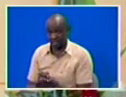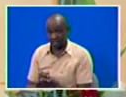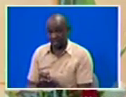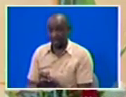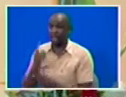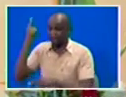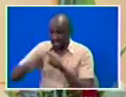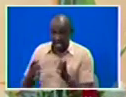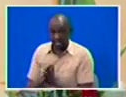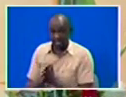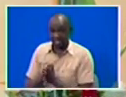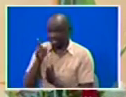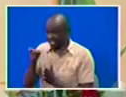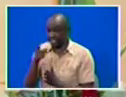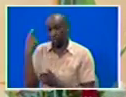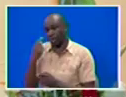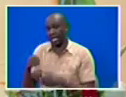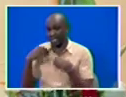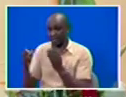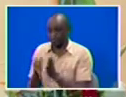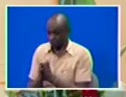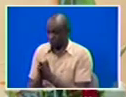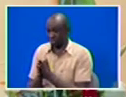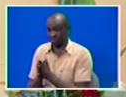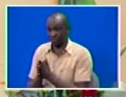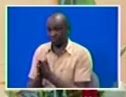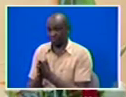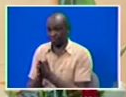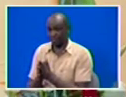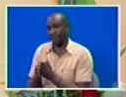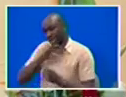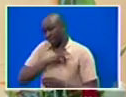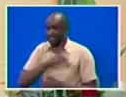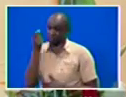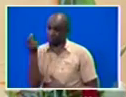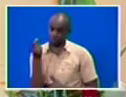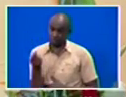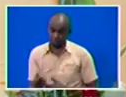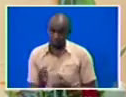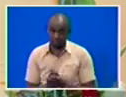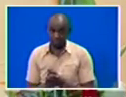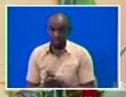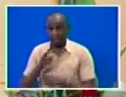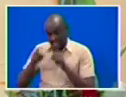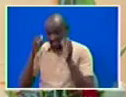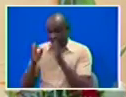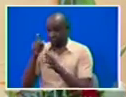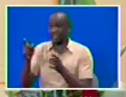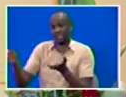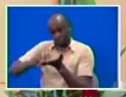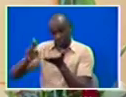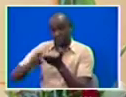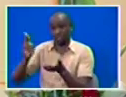per annum, it can only give you certain benefits. But if we pooled resources